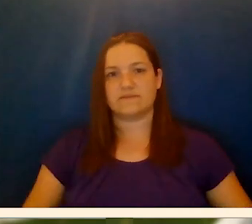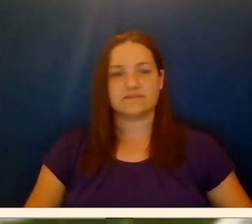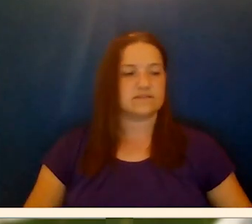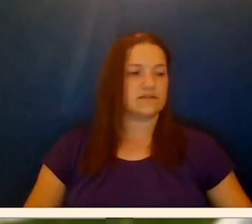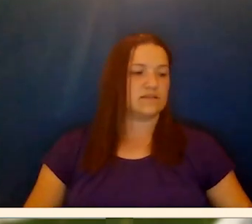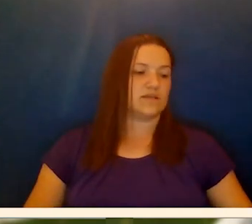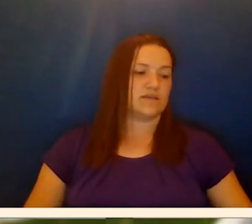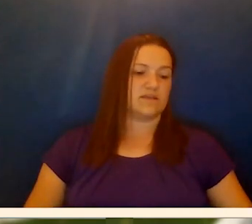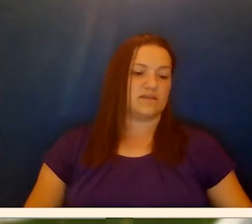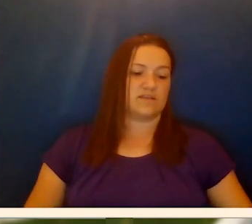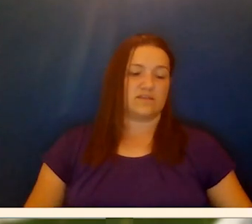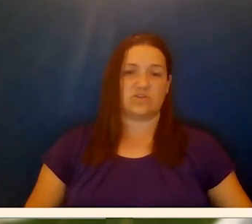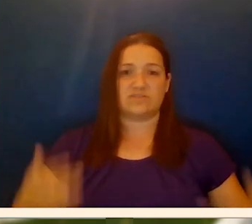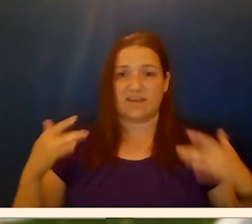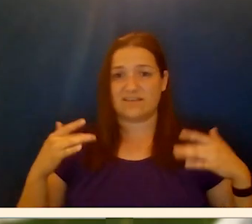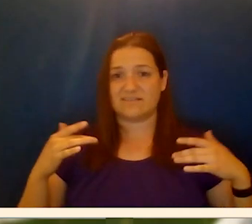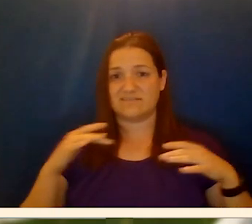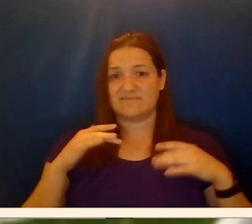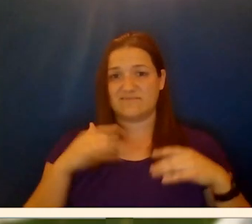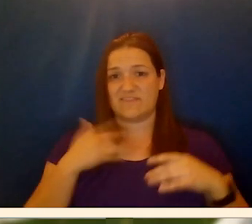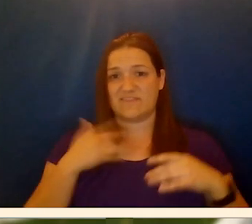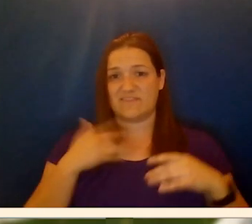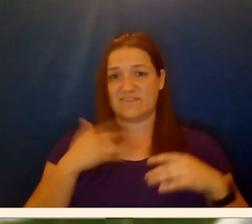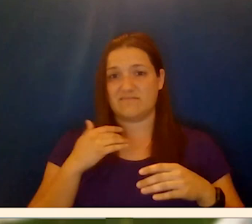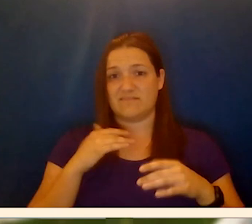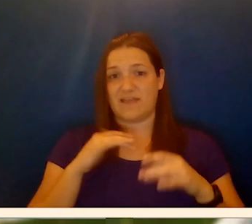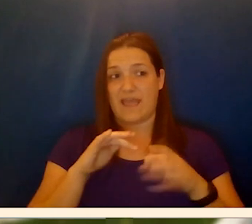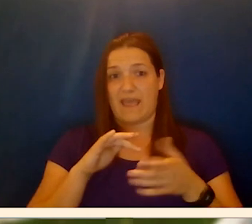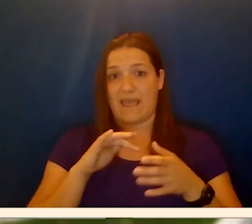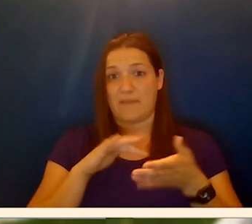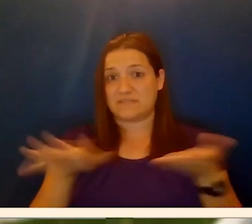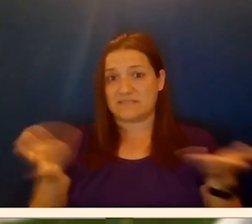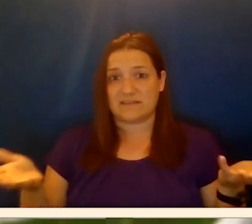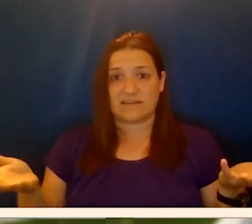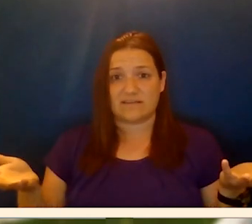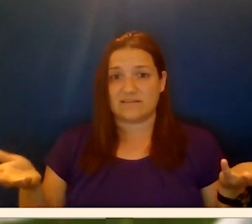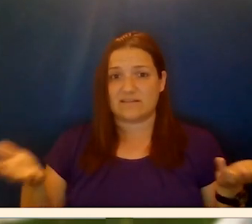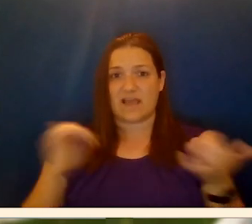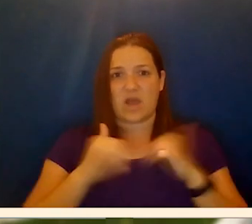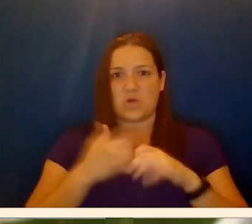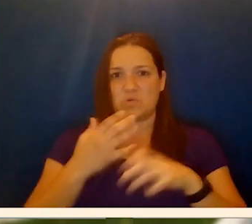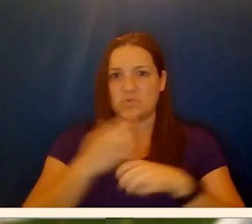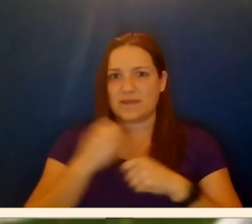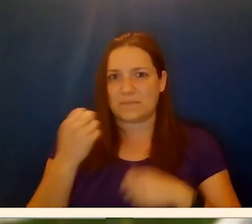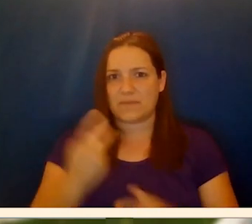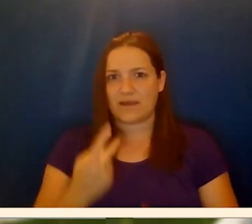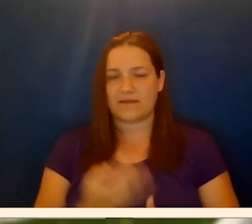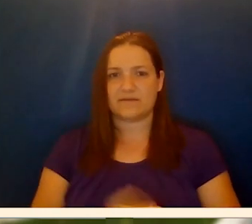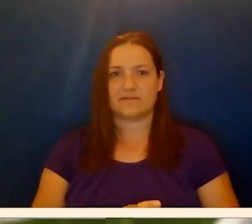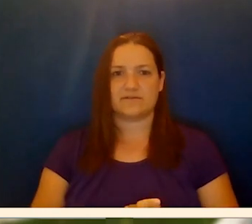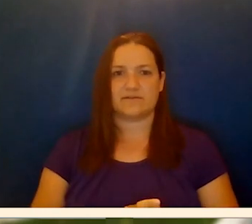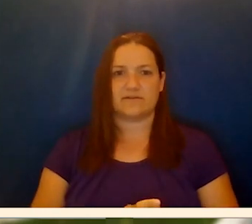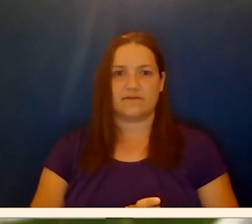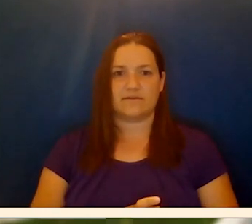they're kind of empty. And that's, that how do you get that back? Where